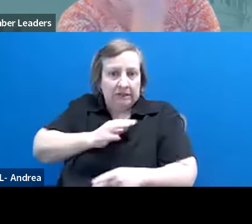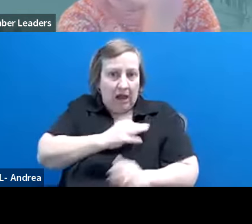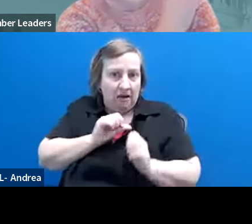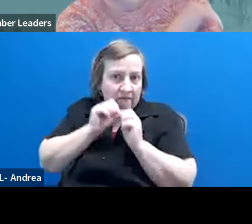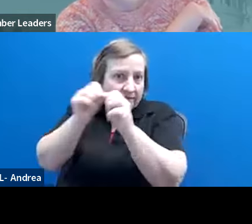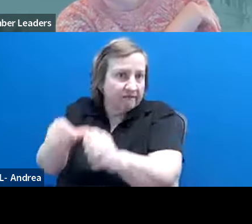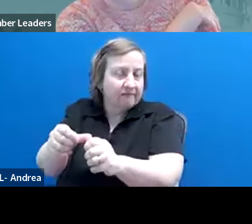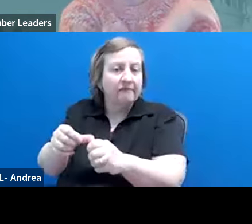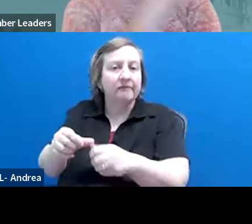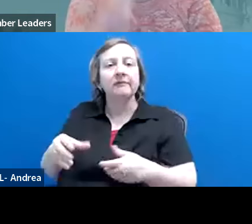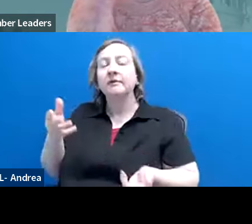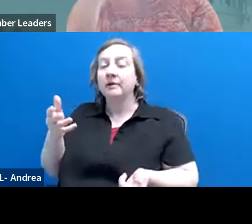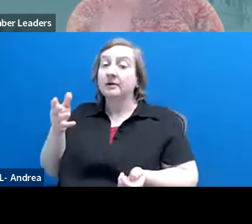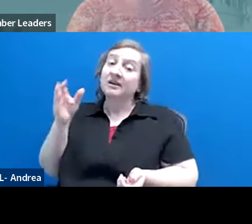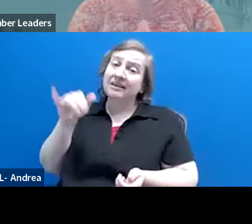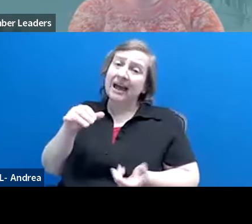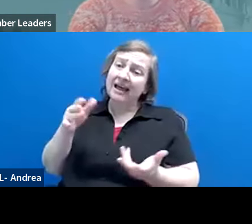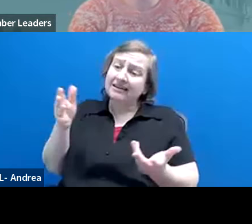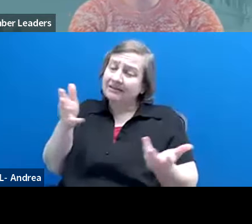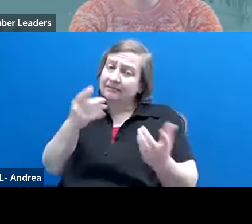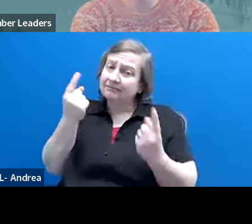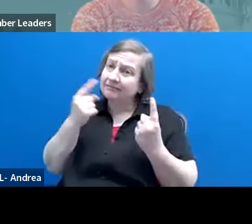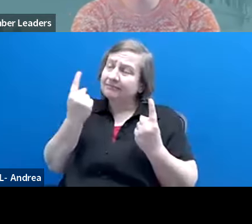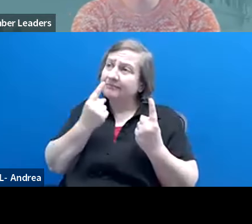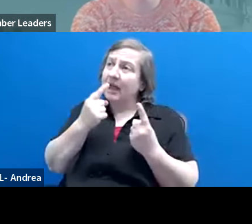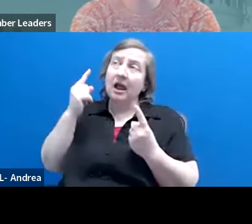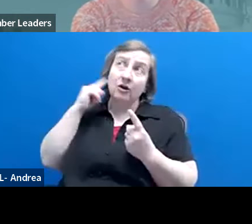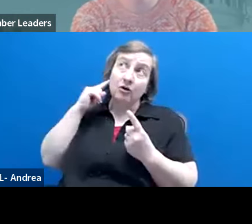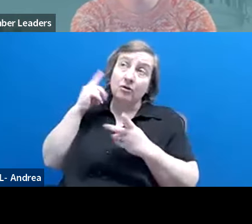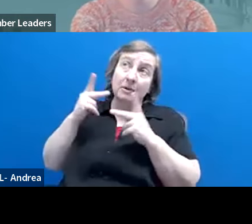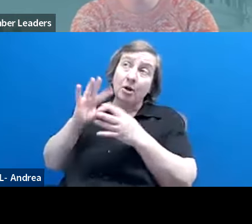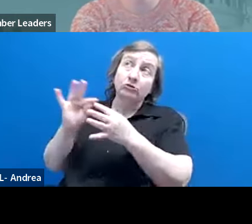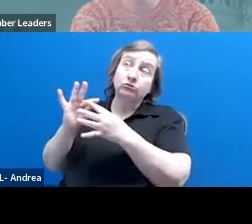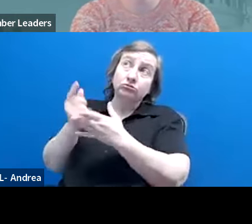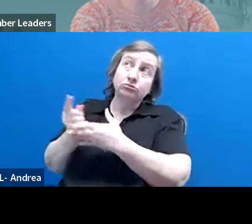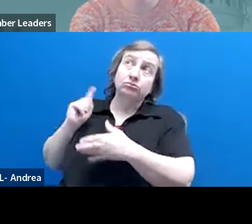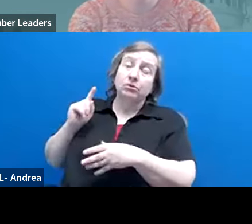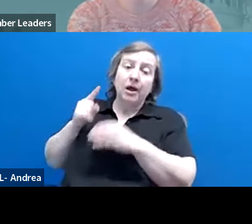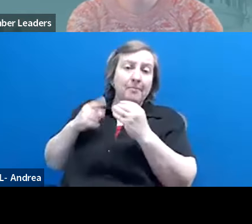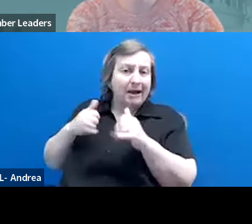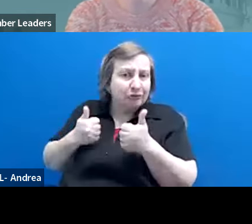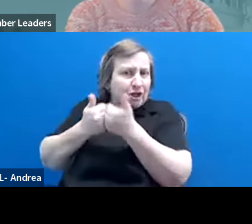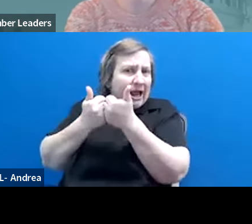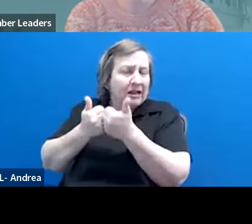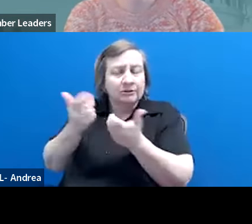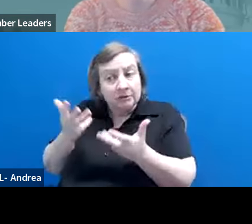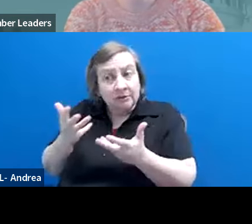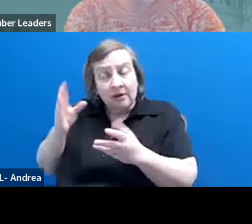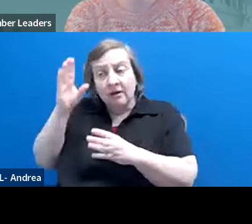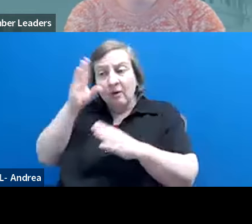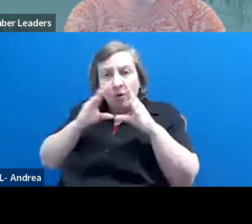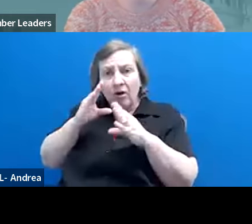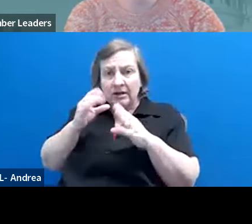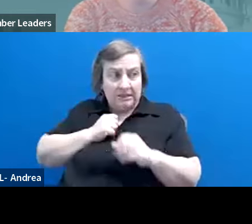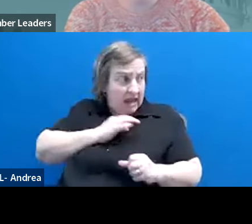think that is going to be, and we're also hearing them talk, and I think it came up last week, about the challenges of worrying about just moving staff